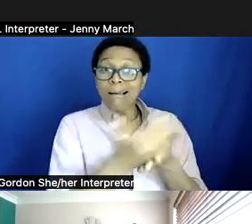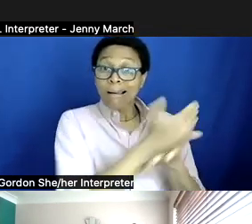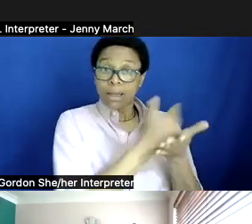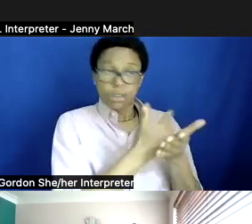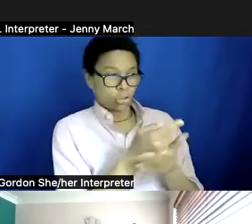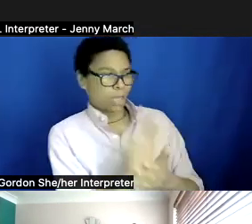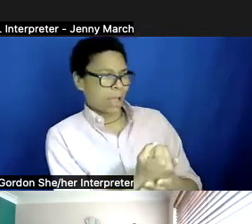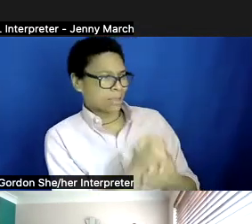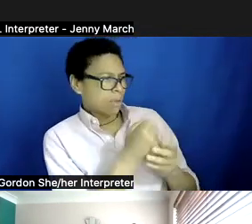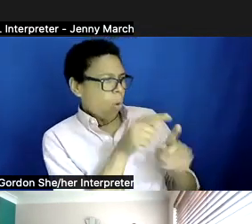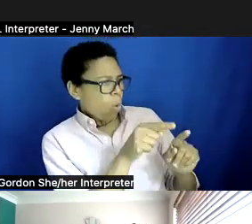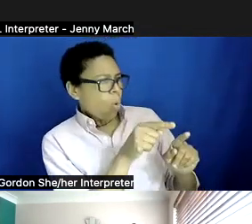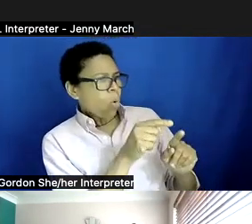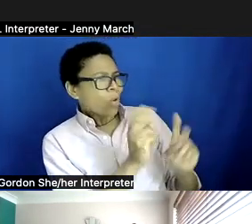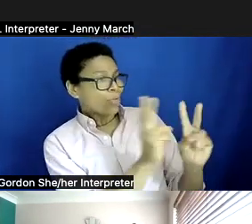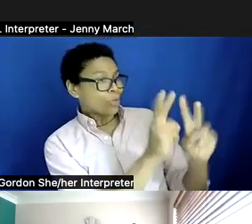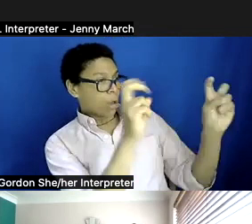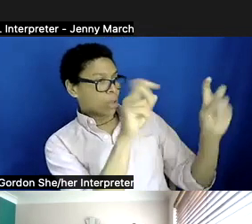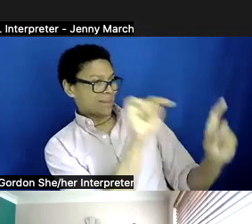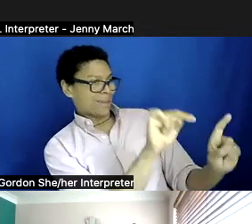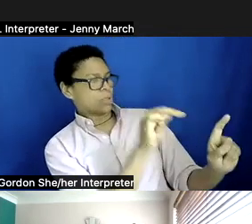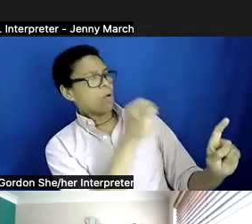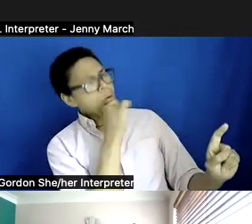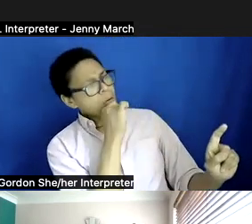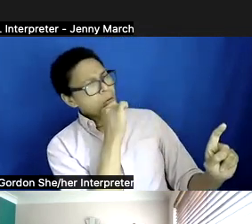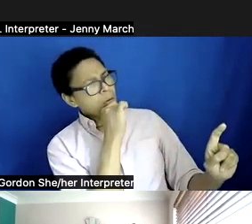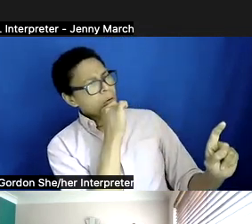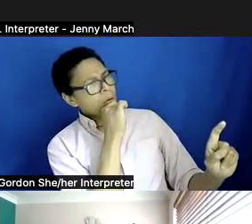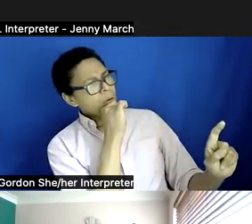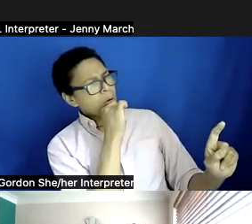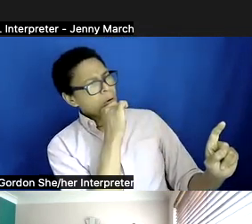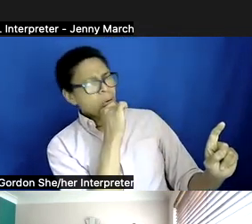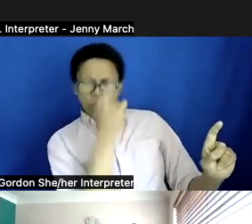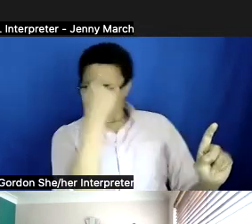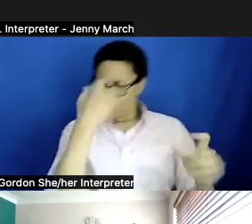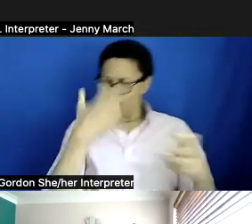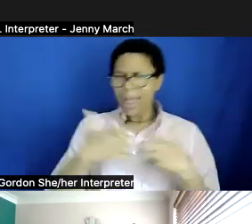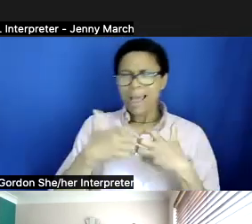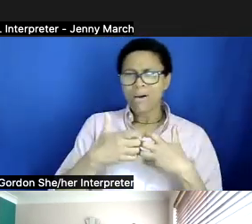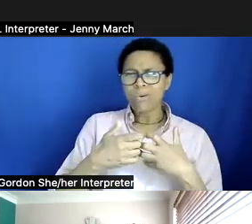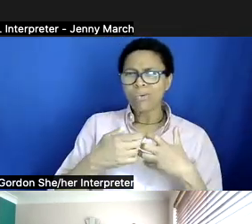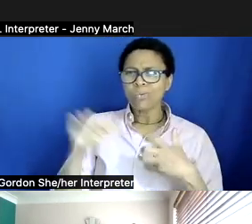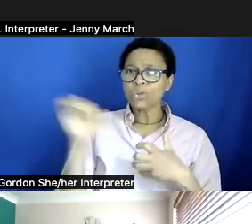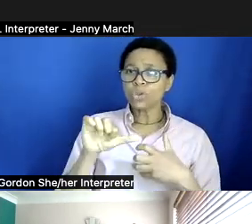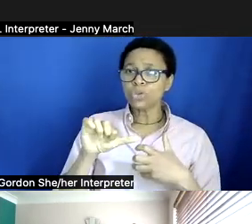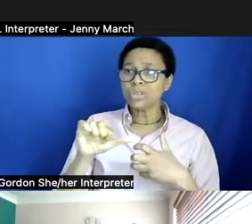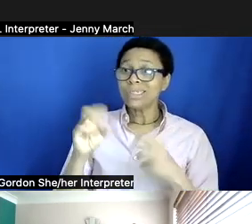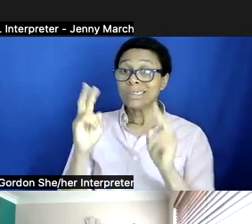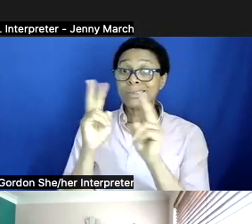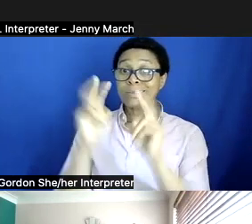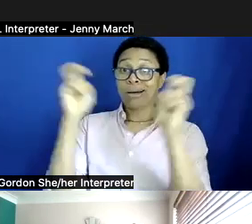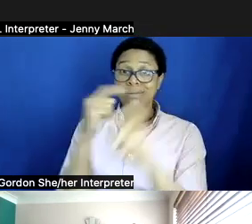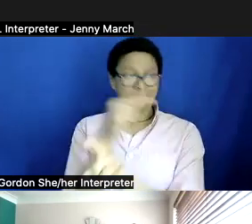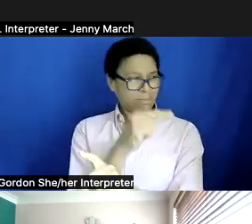will come to you later, but it made us think, how do we want to title these artworks? And also the selections